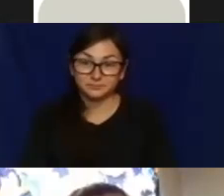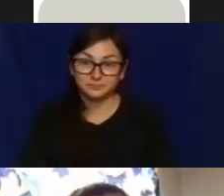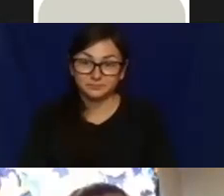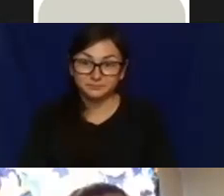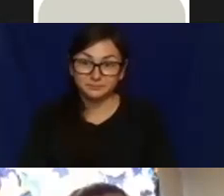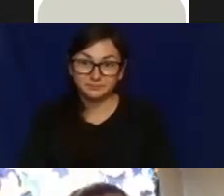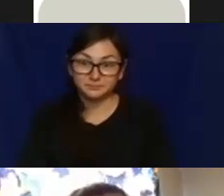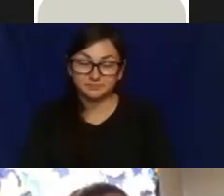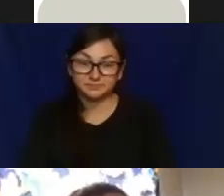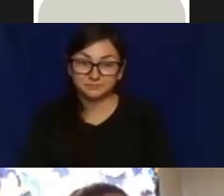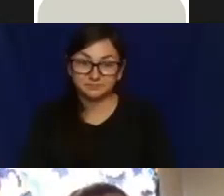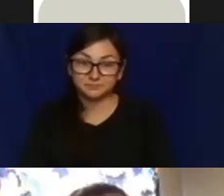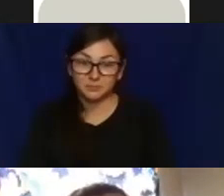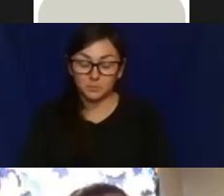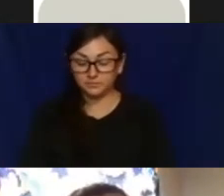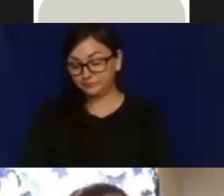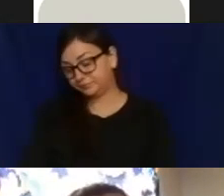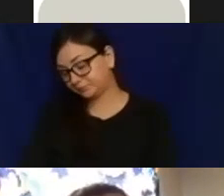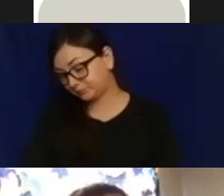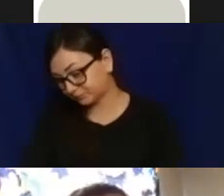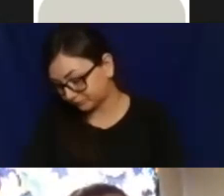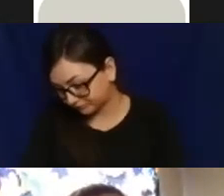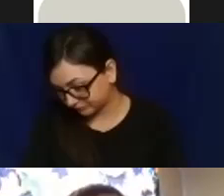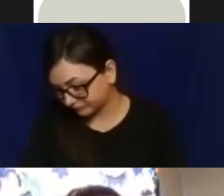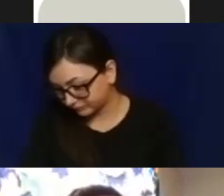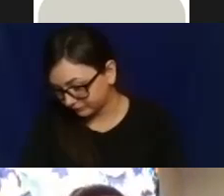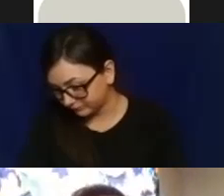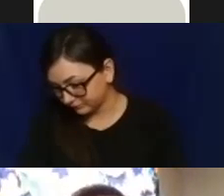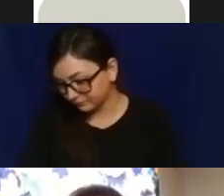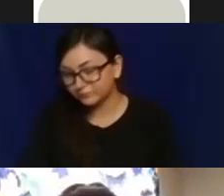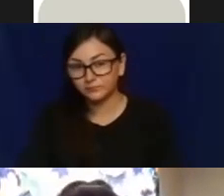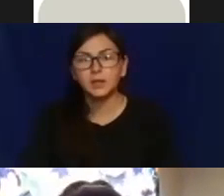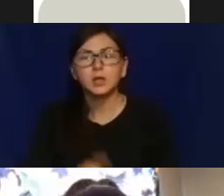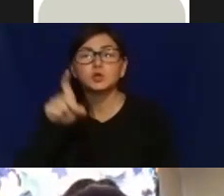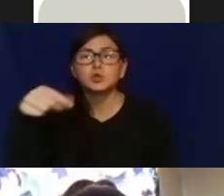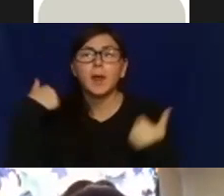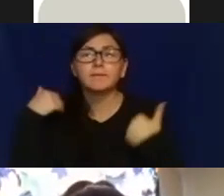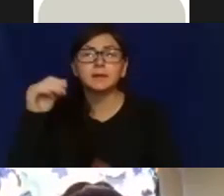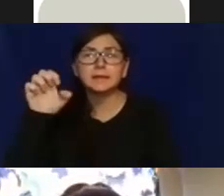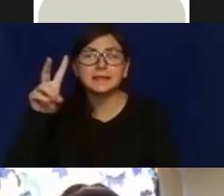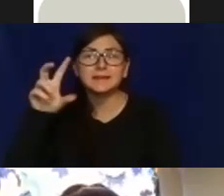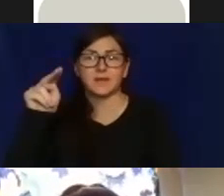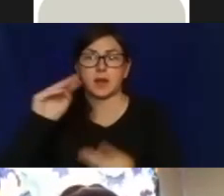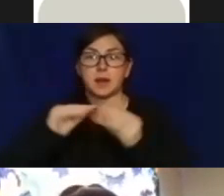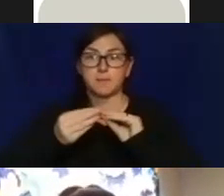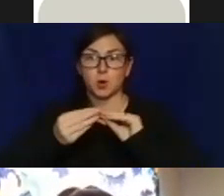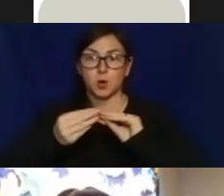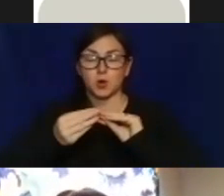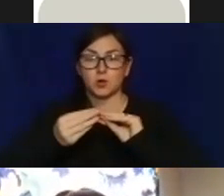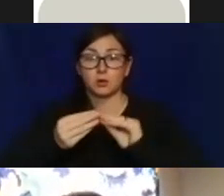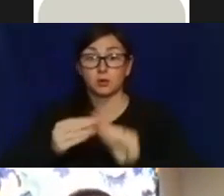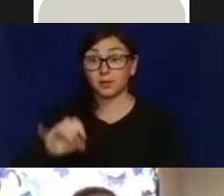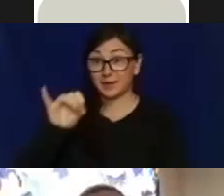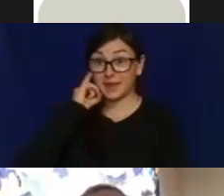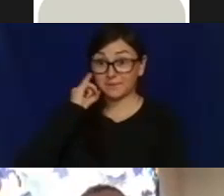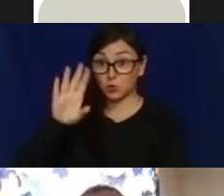what I just generally like to do is you always should end up with an even number, okay? If you do not add up with an even number,